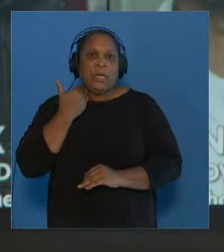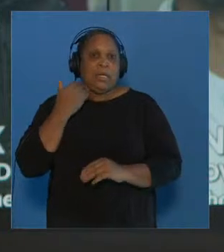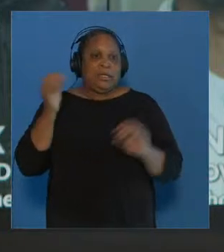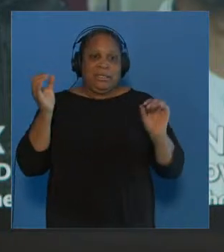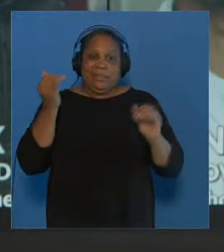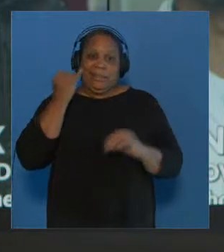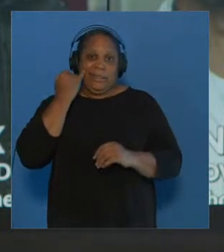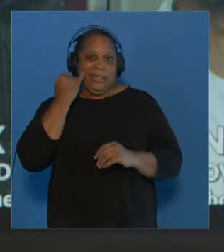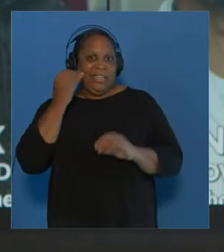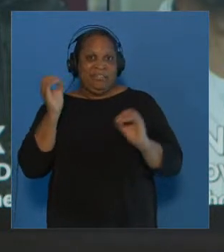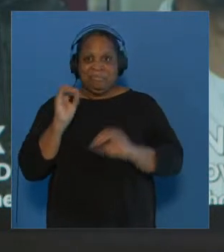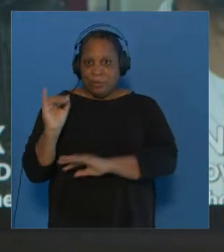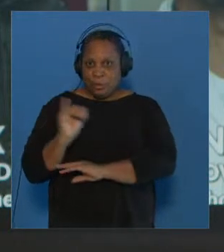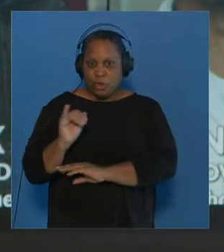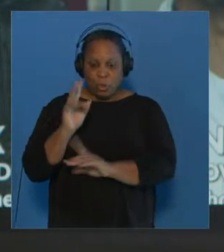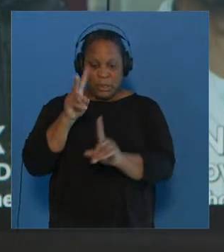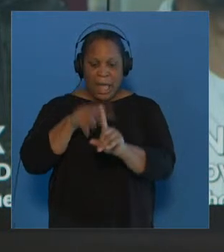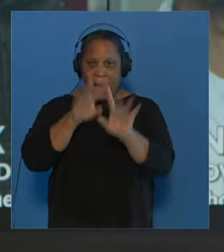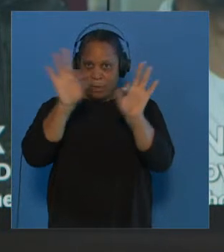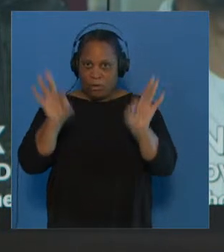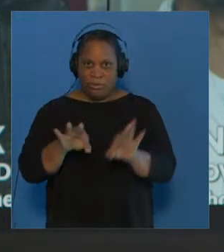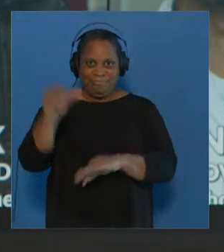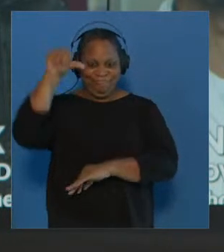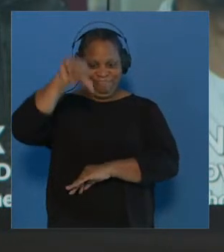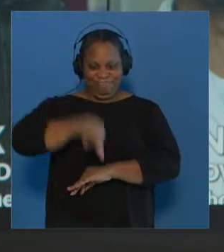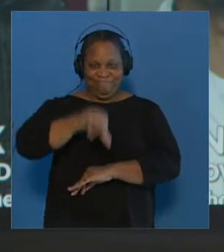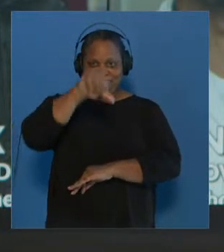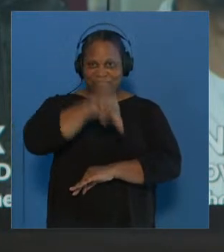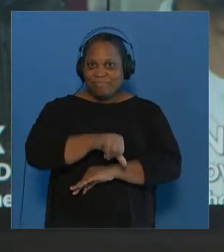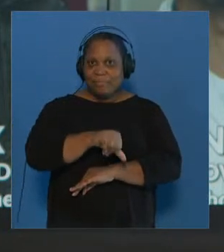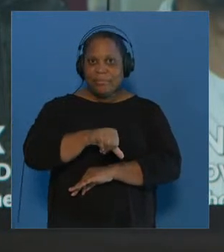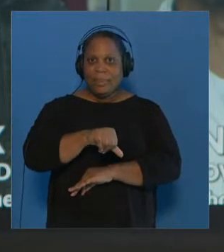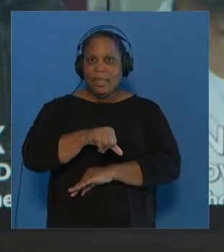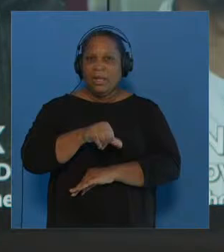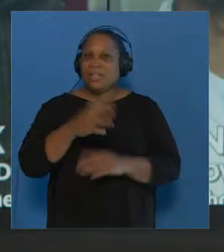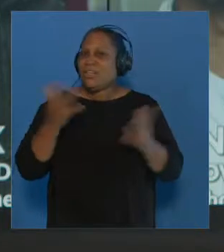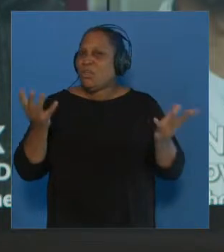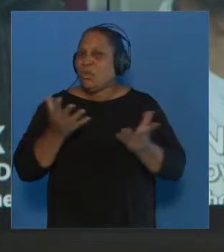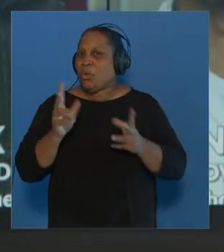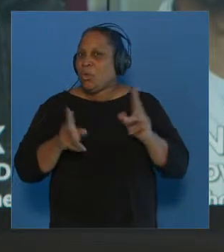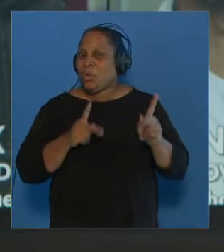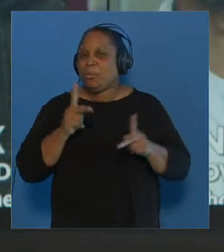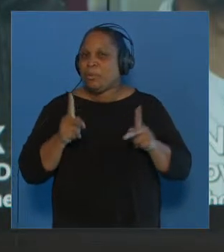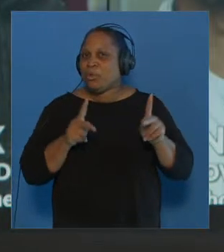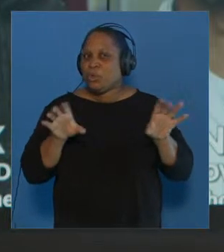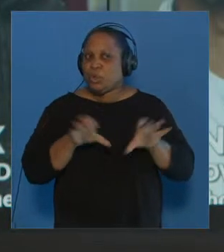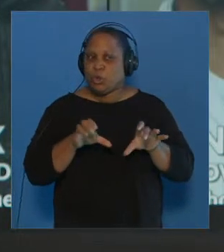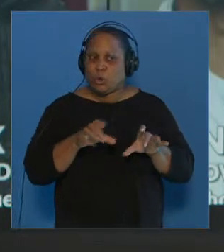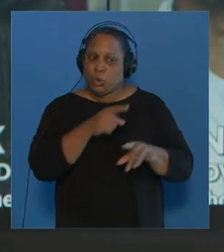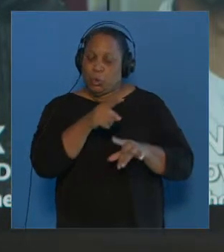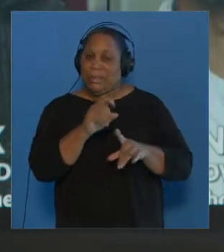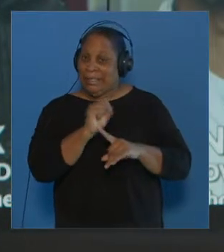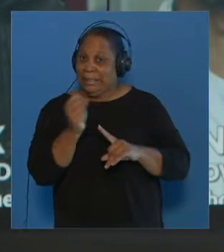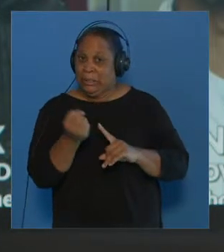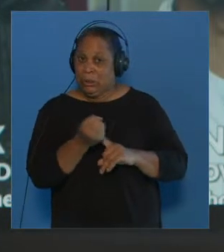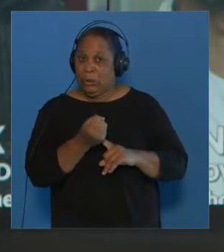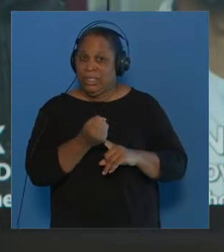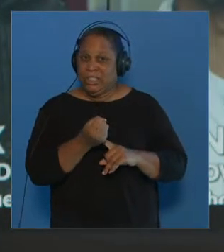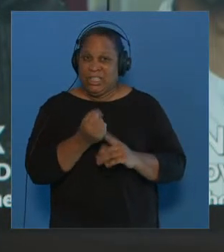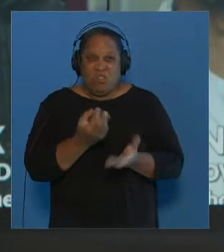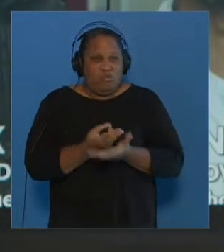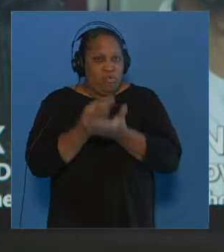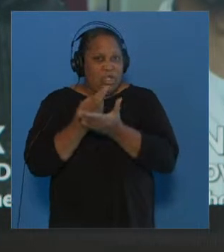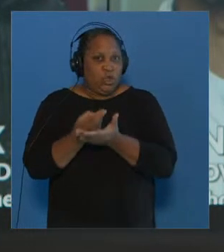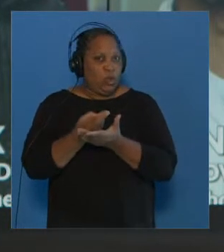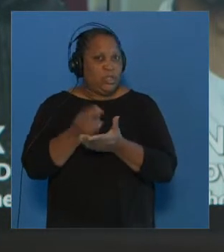don't have insurance, then their applications will be rejected. So what can persons do in this position? They're asking what type of resources can